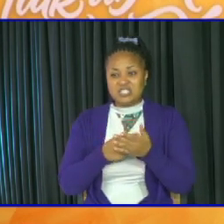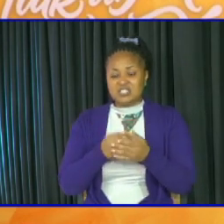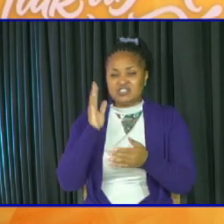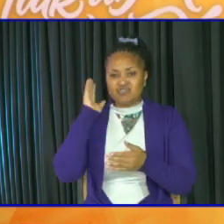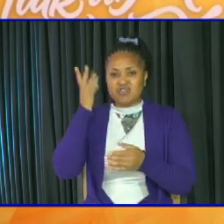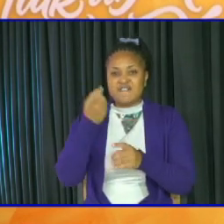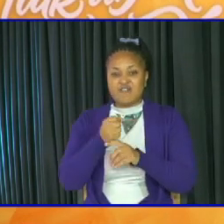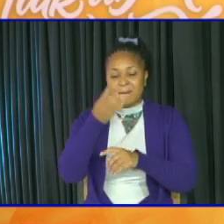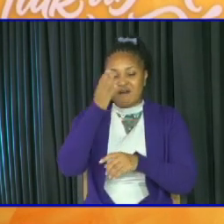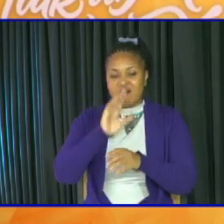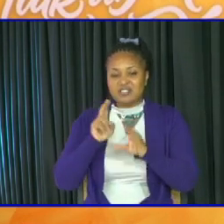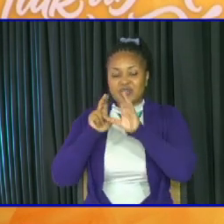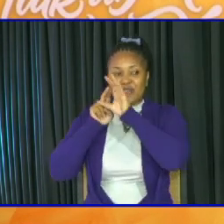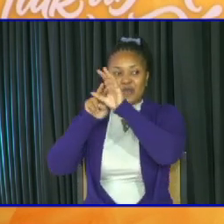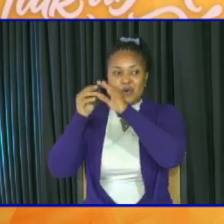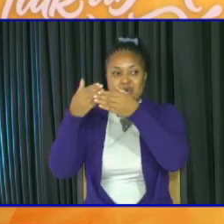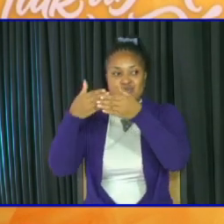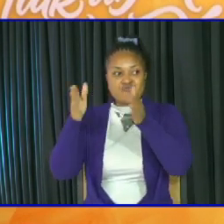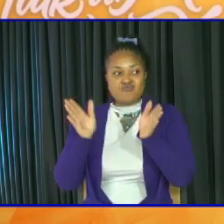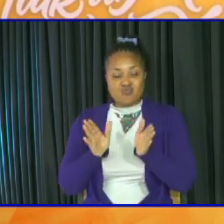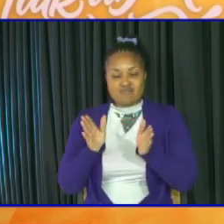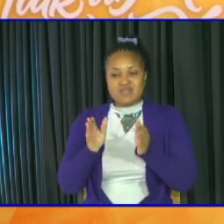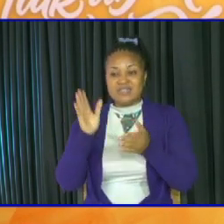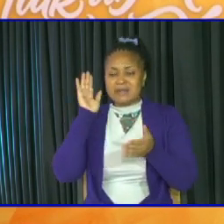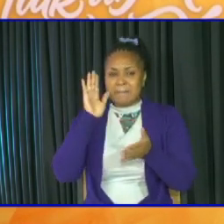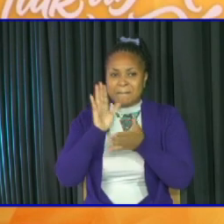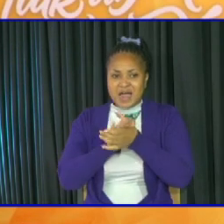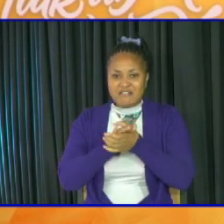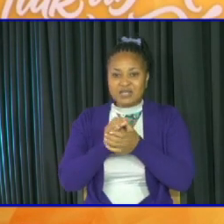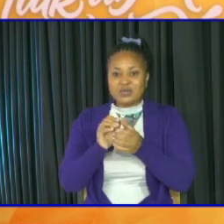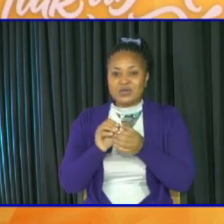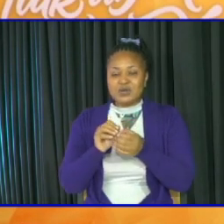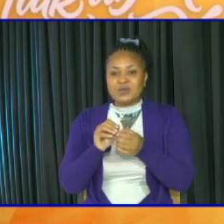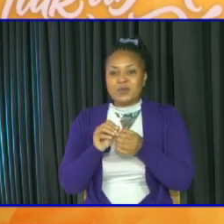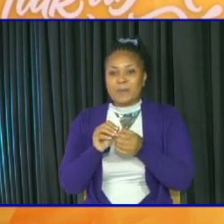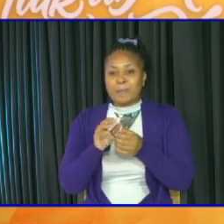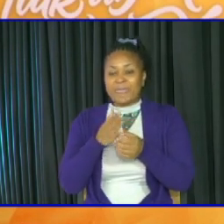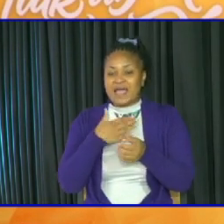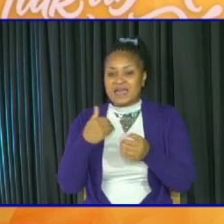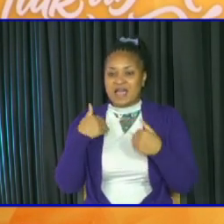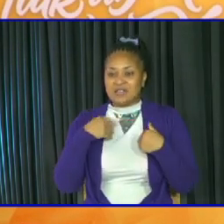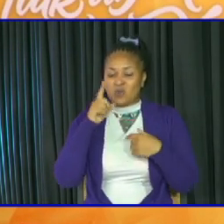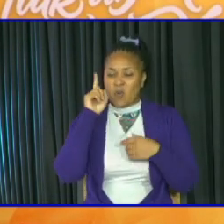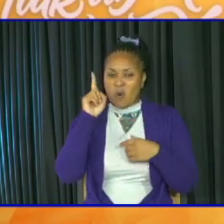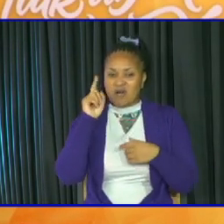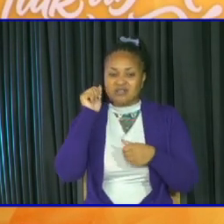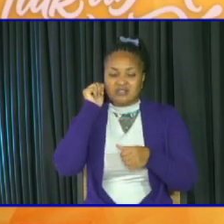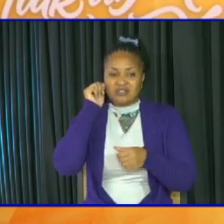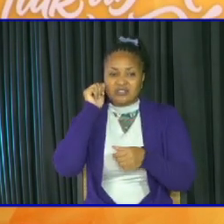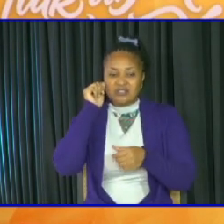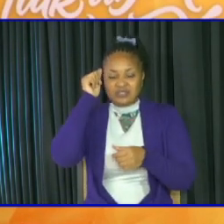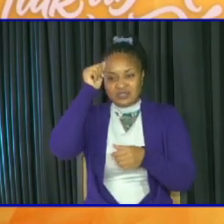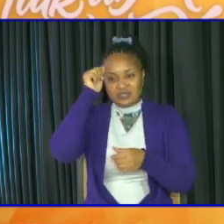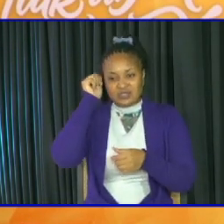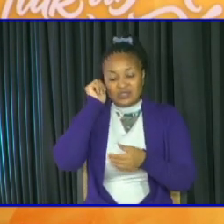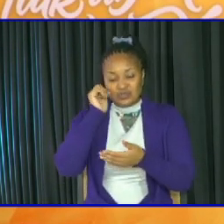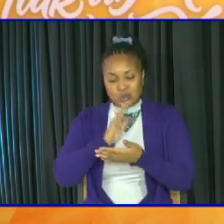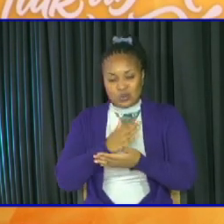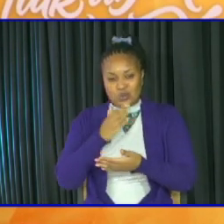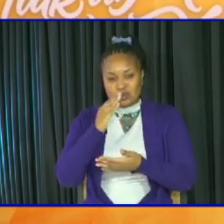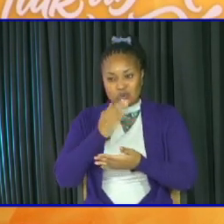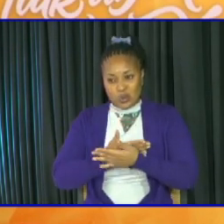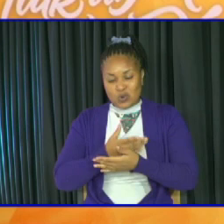Pastor Fletcher is married to the lovely Kadish, and he has one son, Caleb, who inspires him greatly.